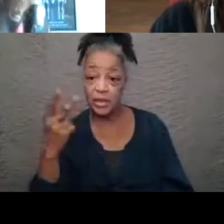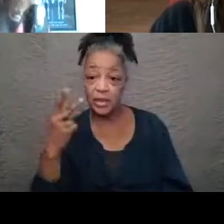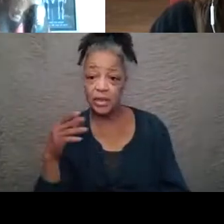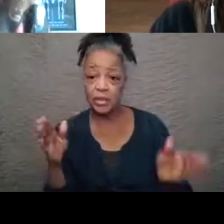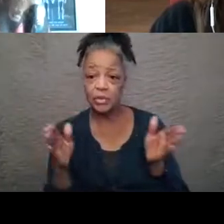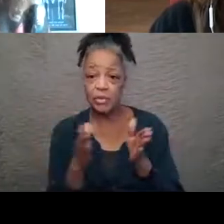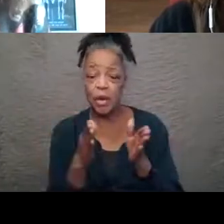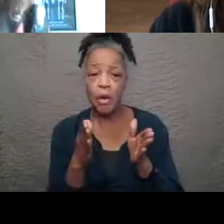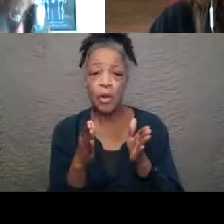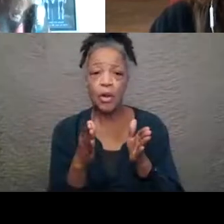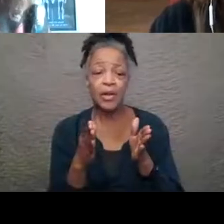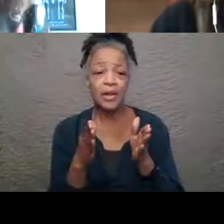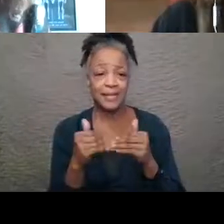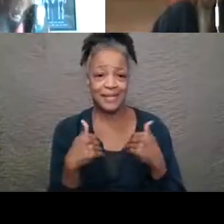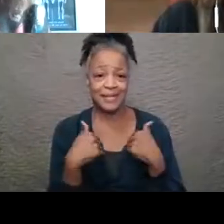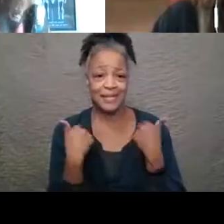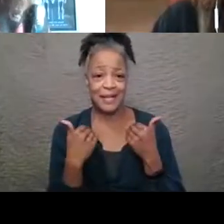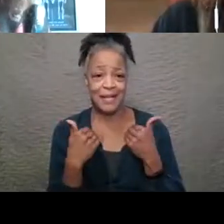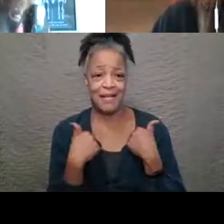small, young